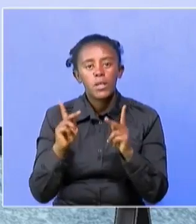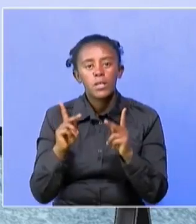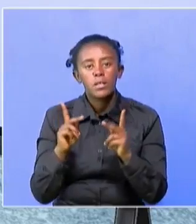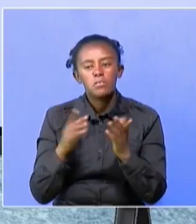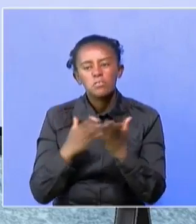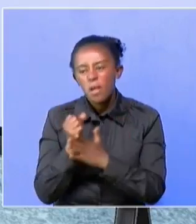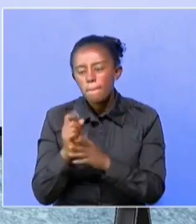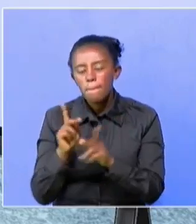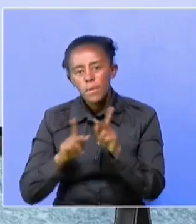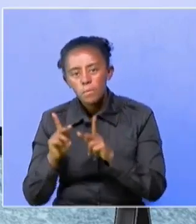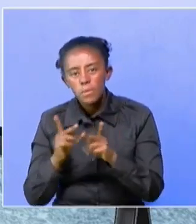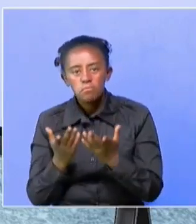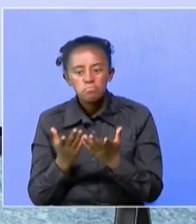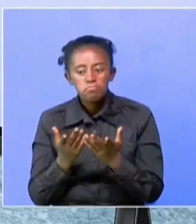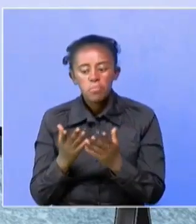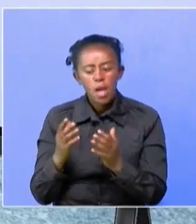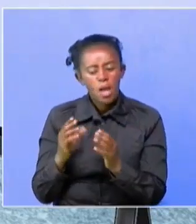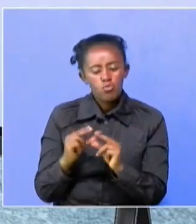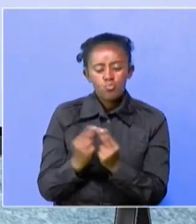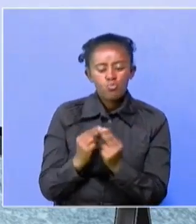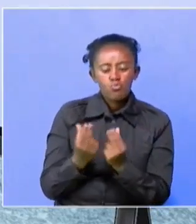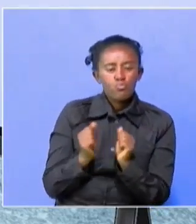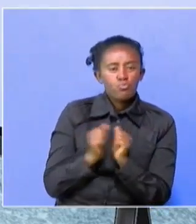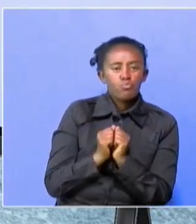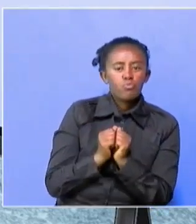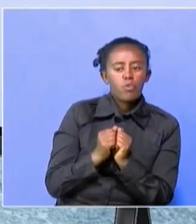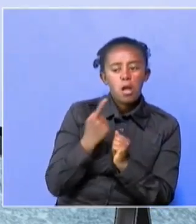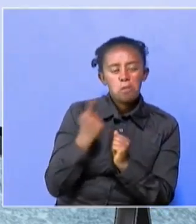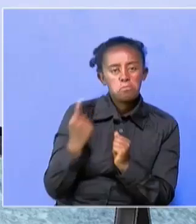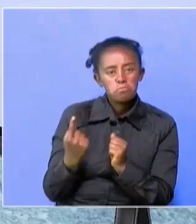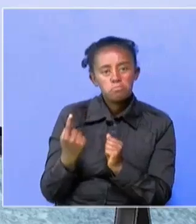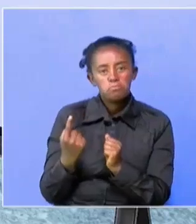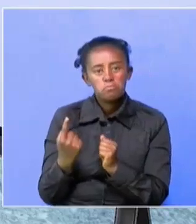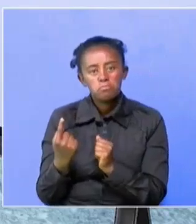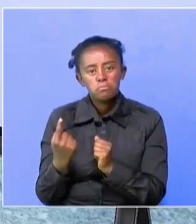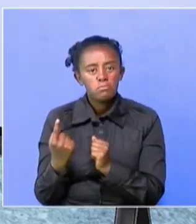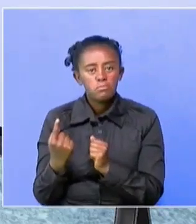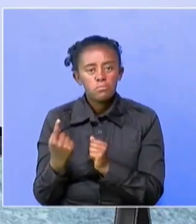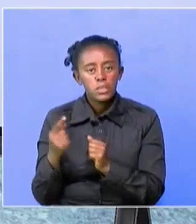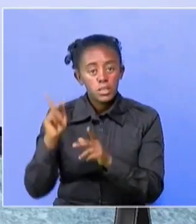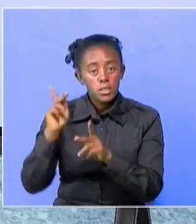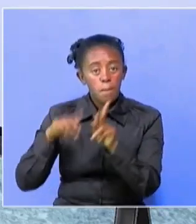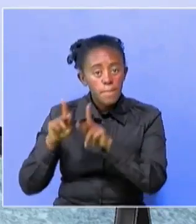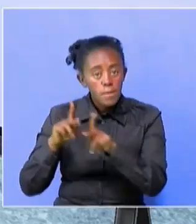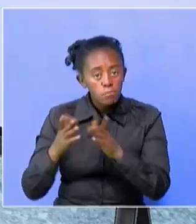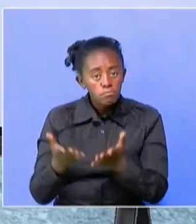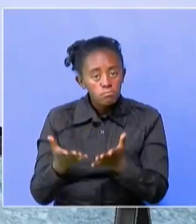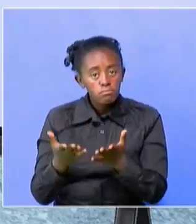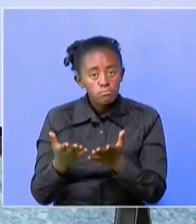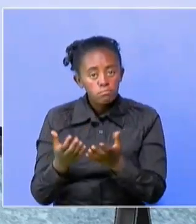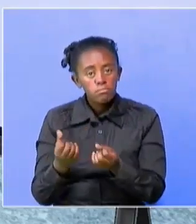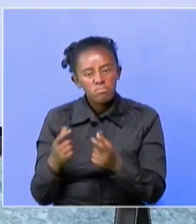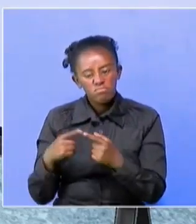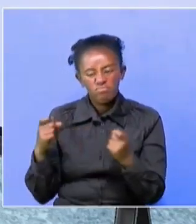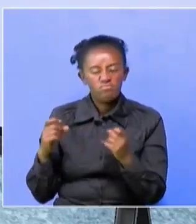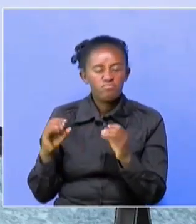people I like studying in groups. In other words, these people most people are